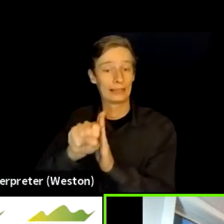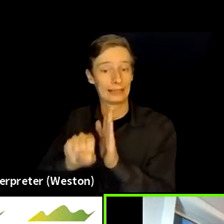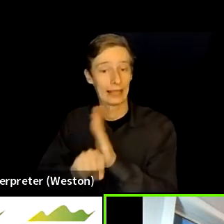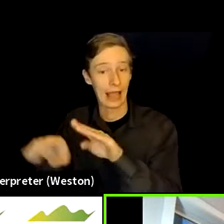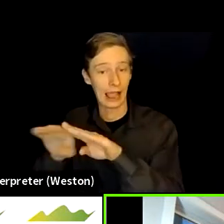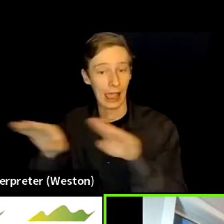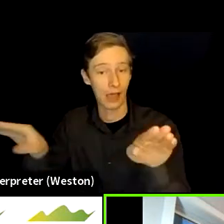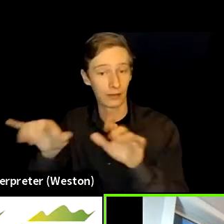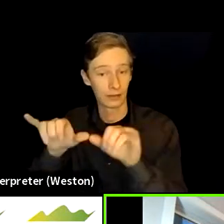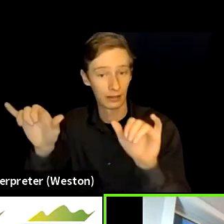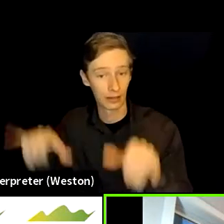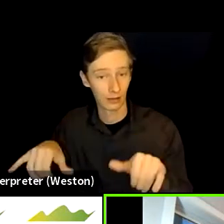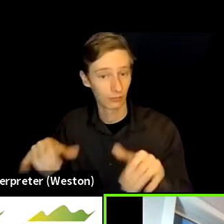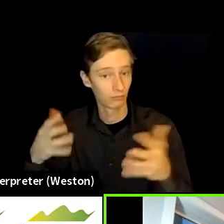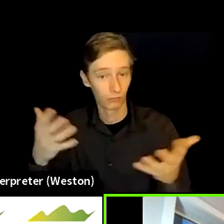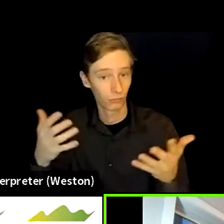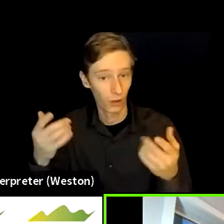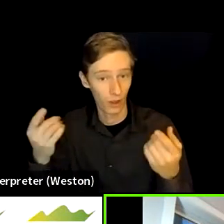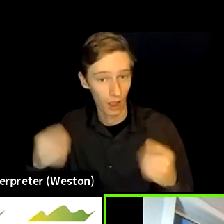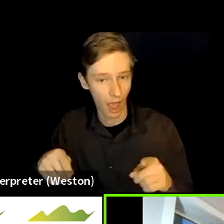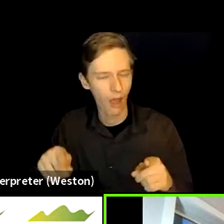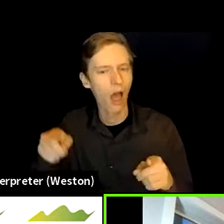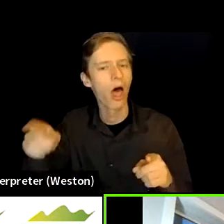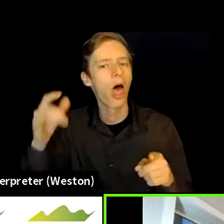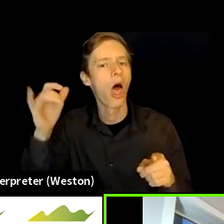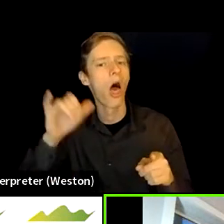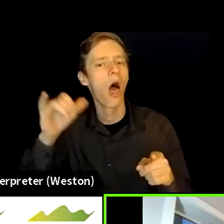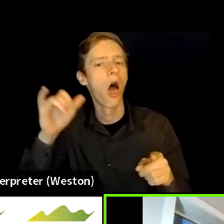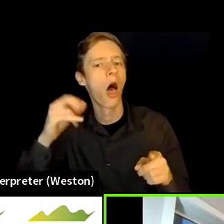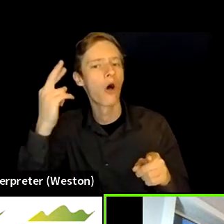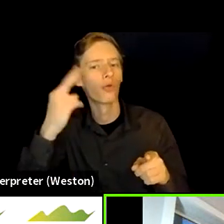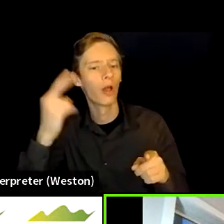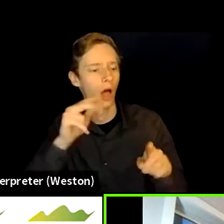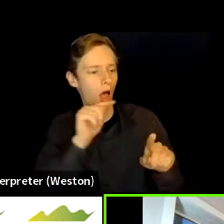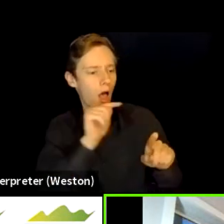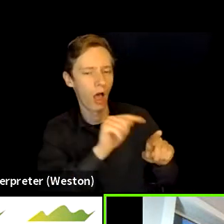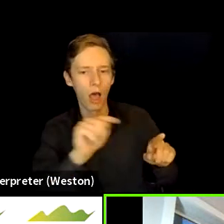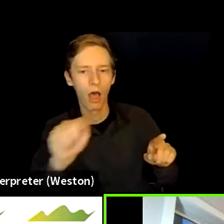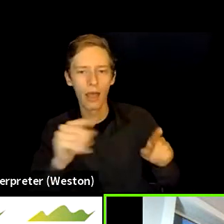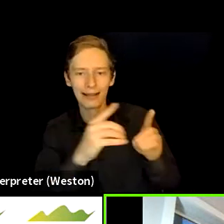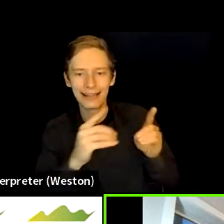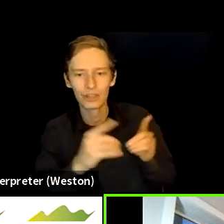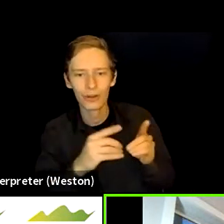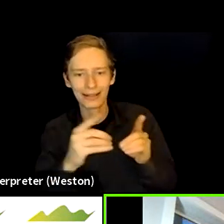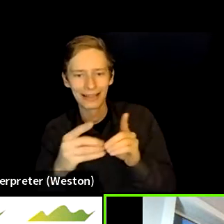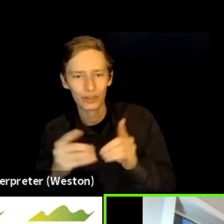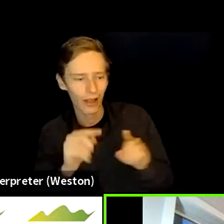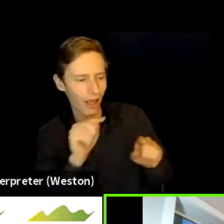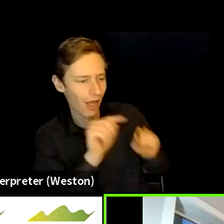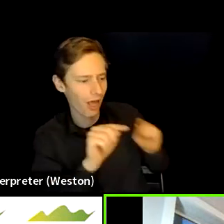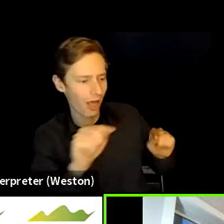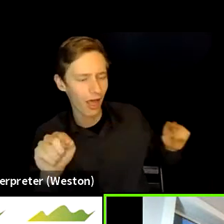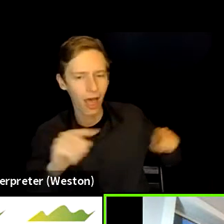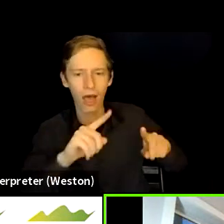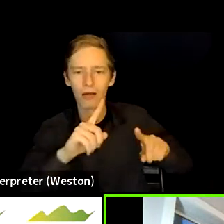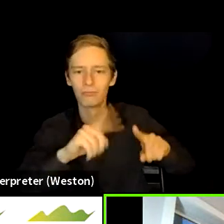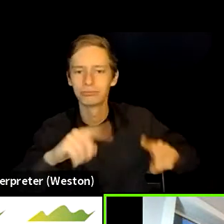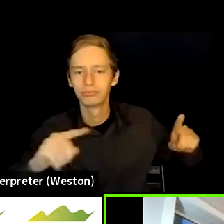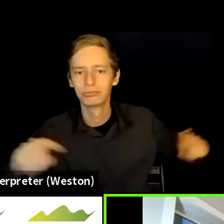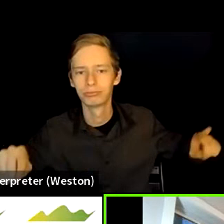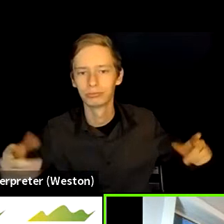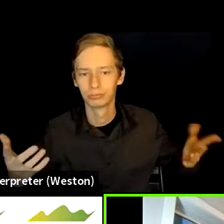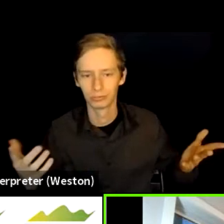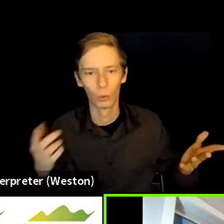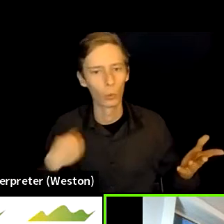that every district was doing things a little bit differently. And even within our own district, when we started our pre-registration system, we collected just